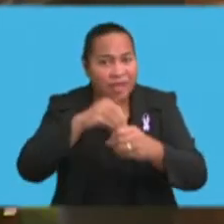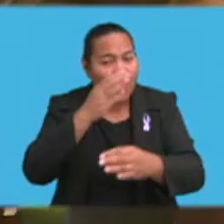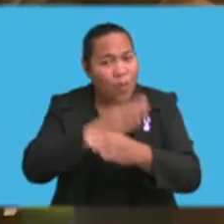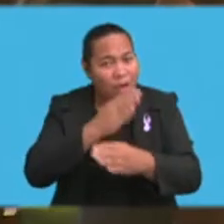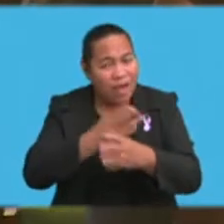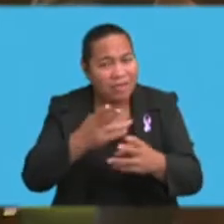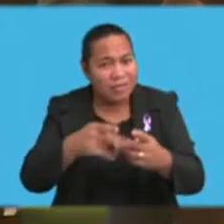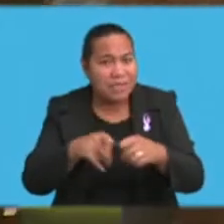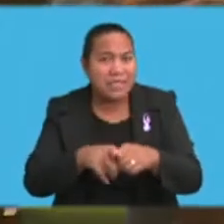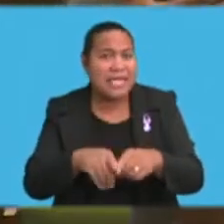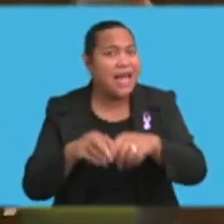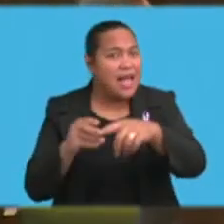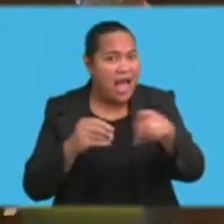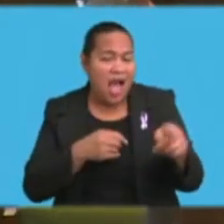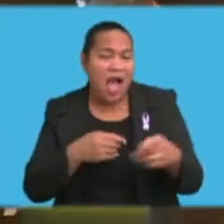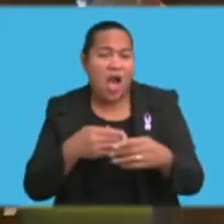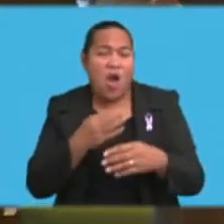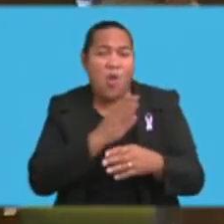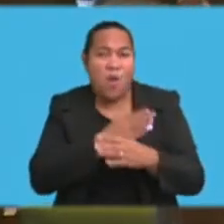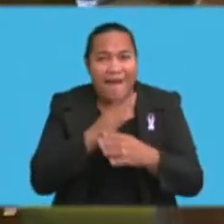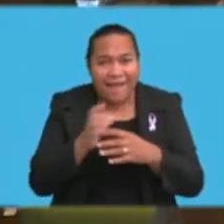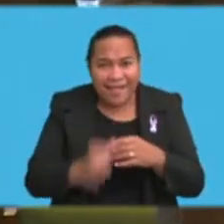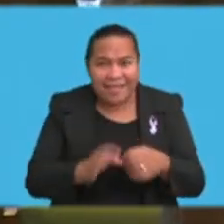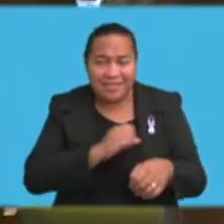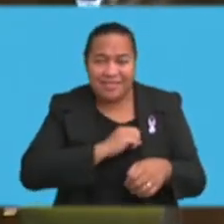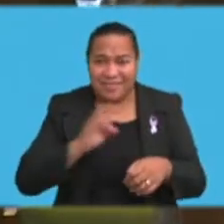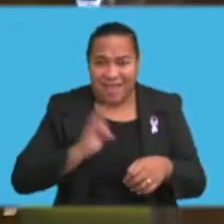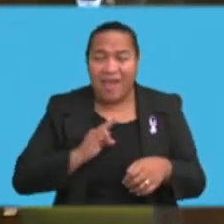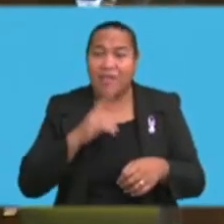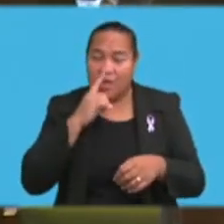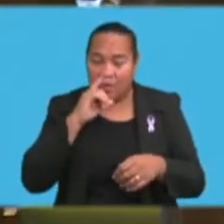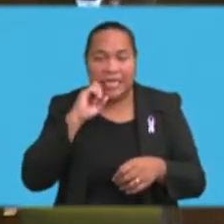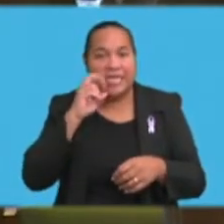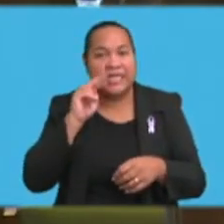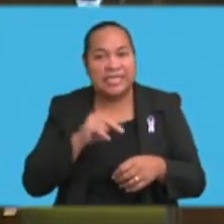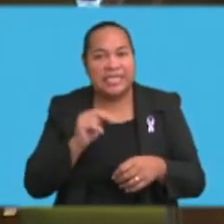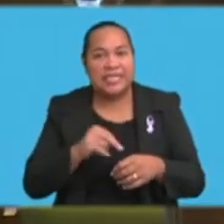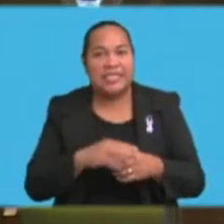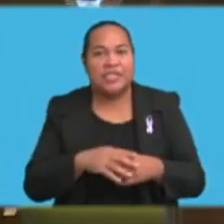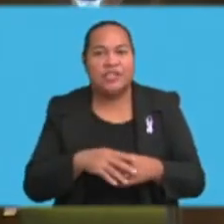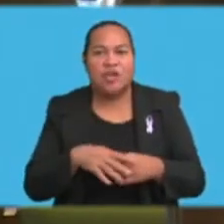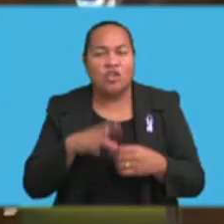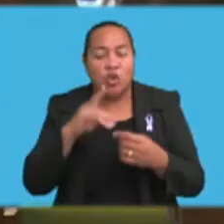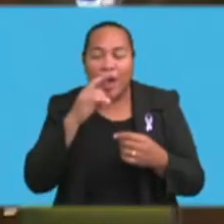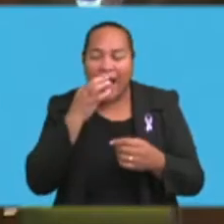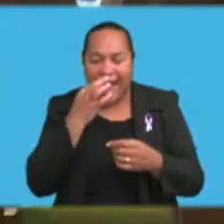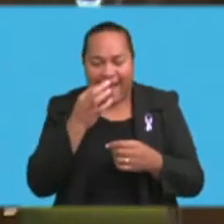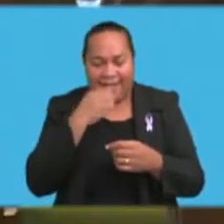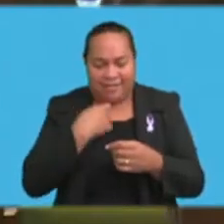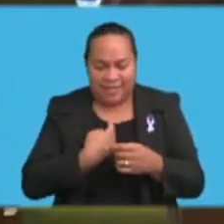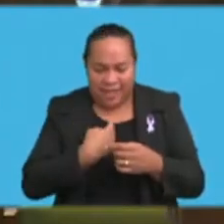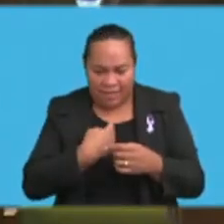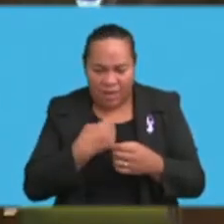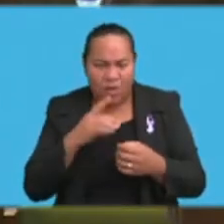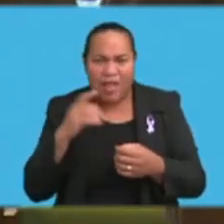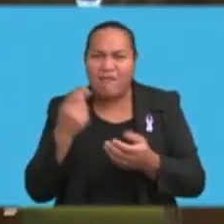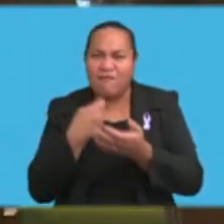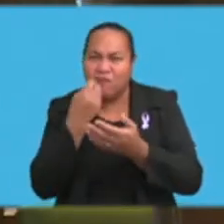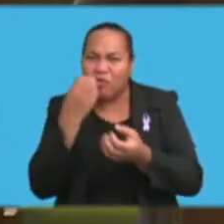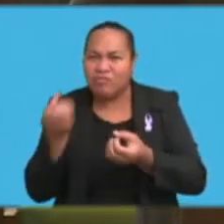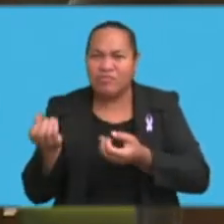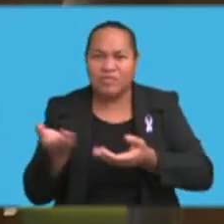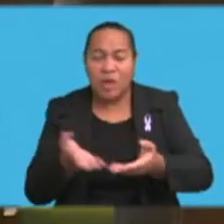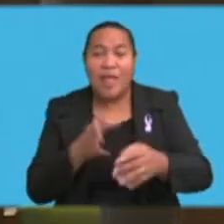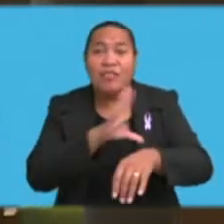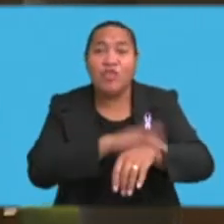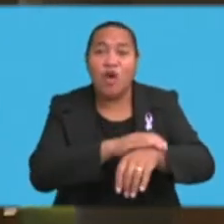as employers, all of us, as employers, things that we need to address. Catering standards, what kind of food we provide in catering. And doctors